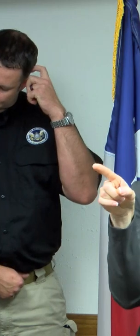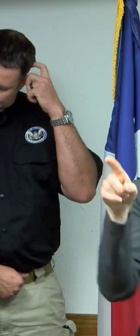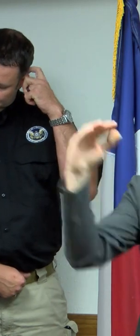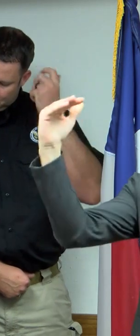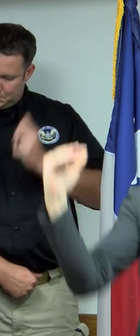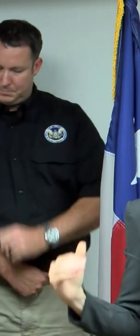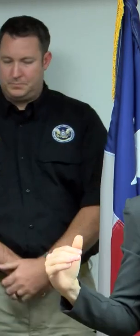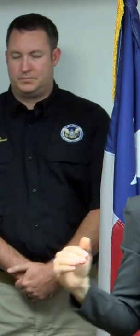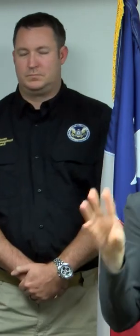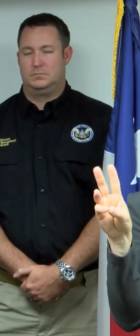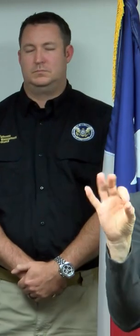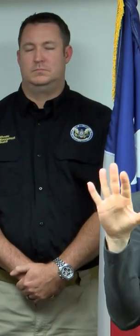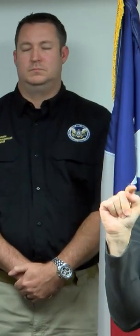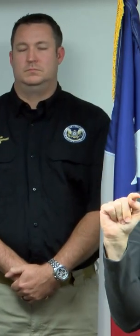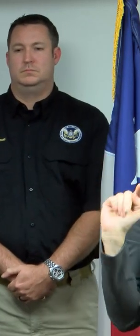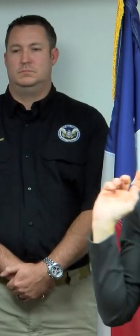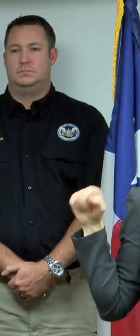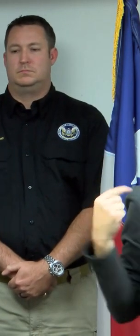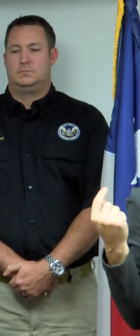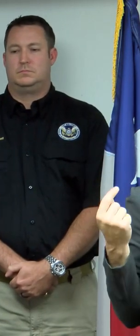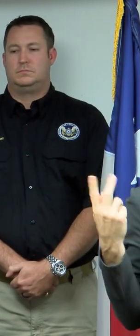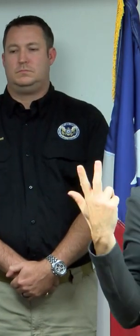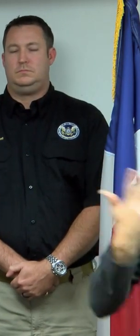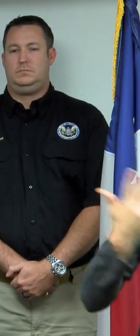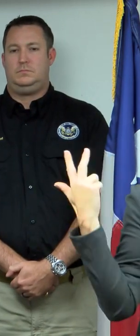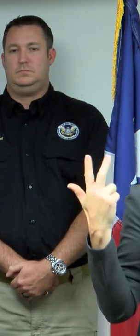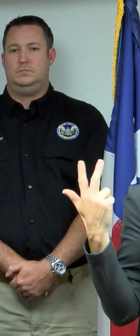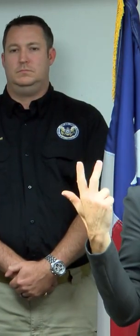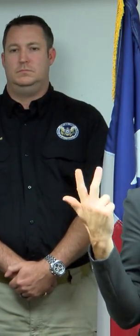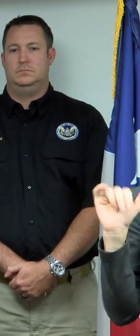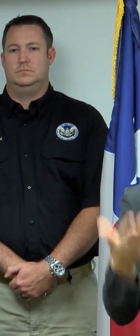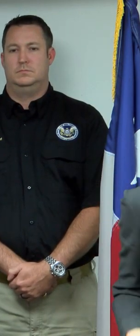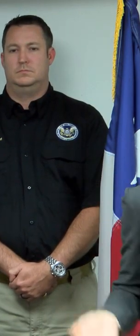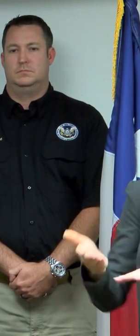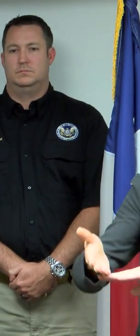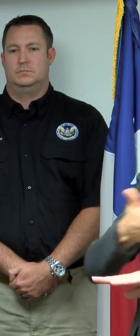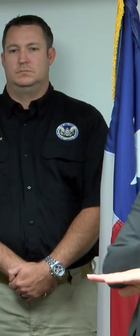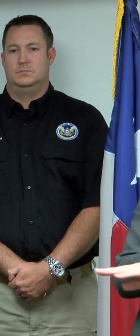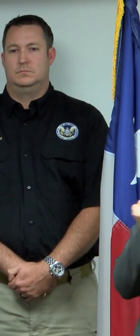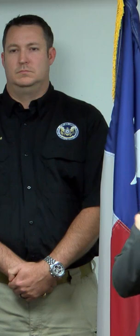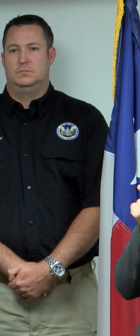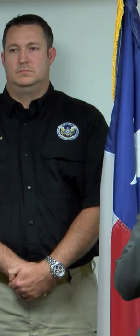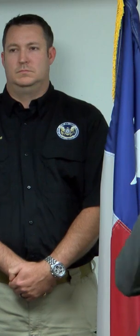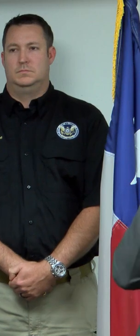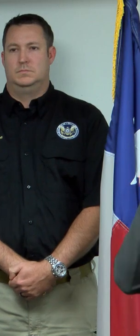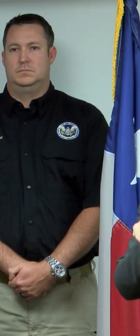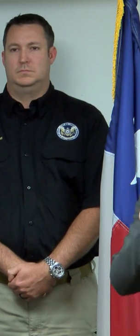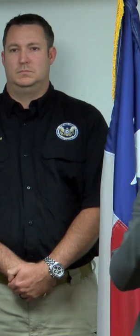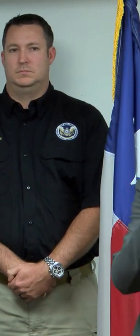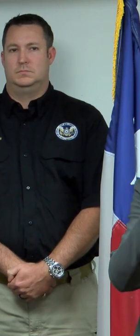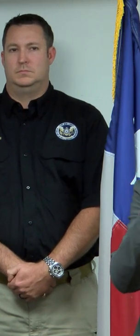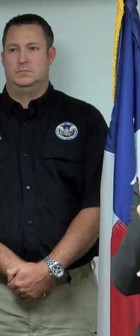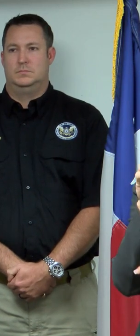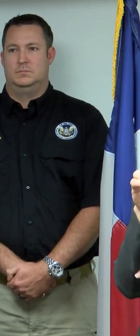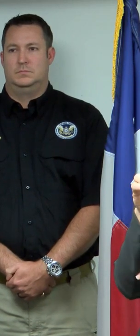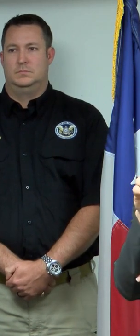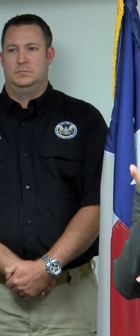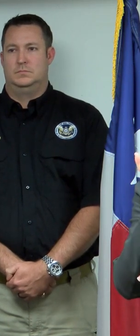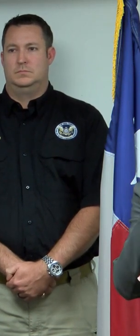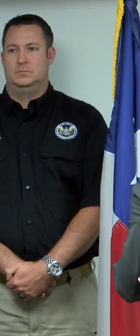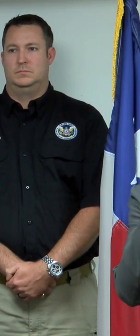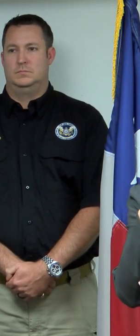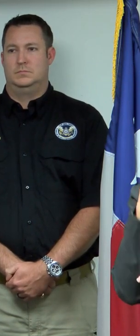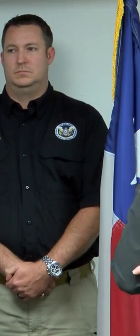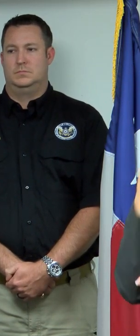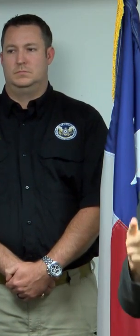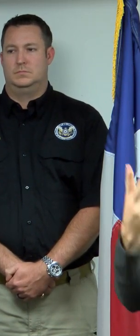last 3 days, and so in that regard, we're seeing an improvement. We're also monitoring in Orchard, which is in Fort Bend County, and we've seen 0.2 of a foot of